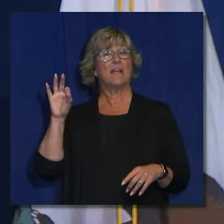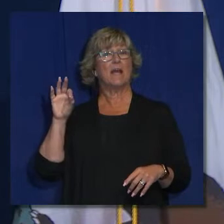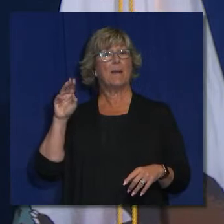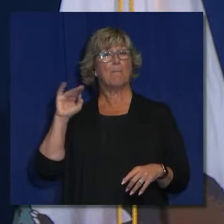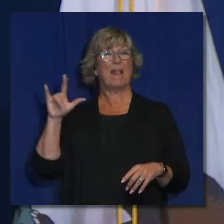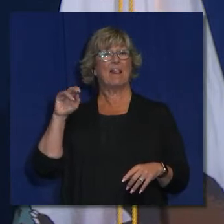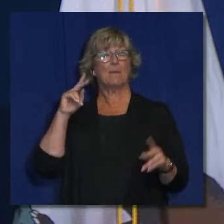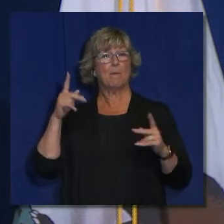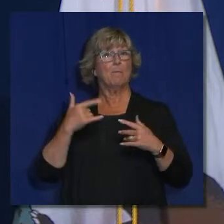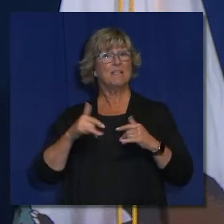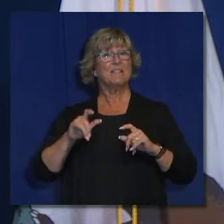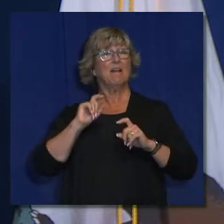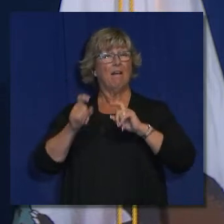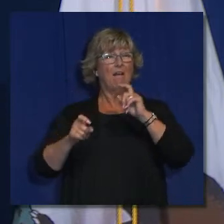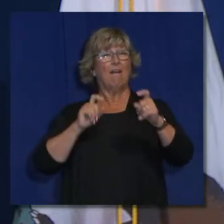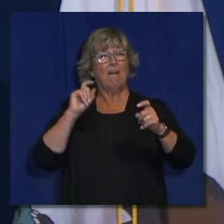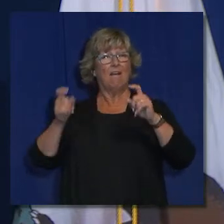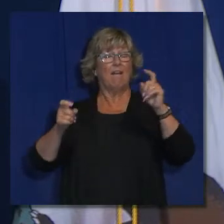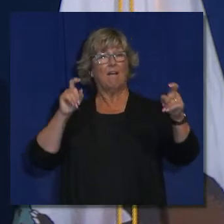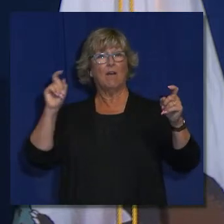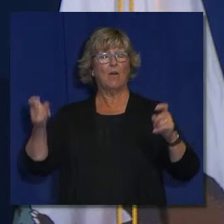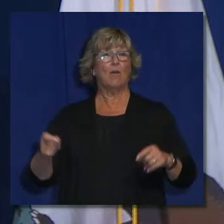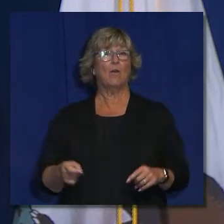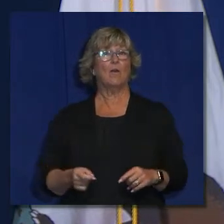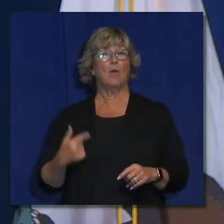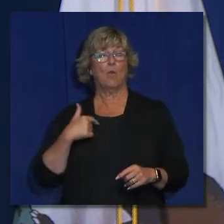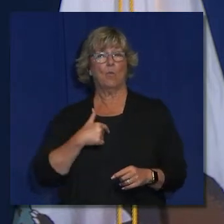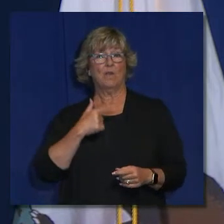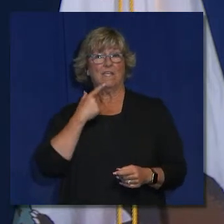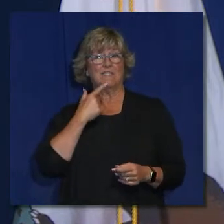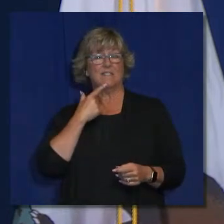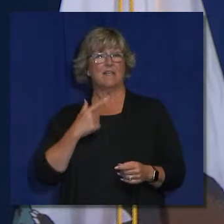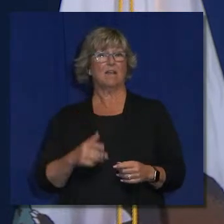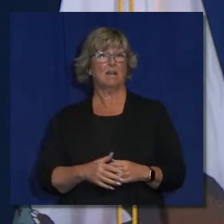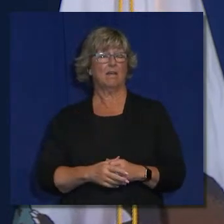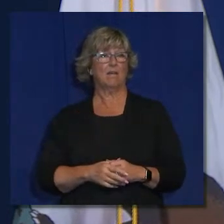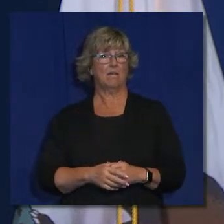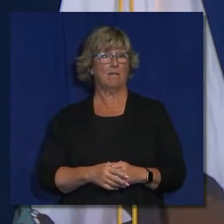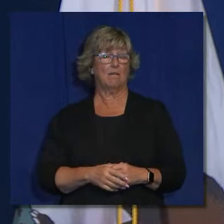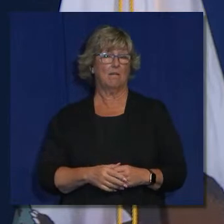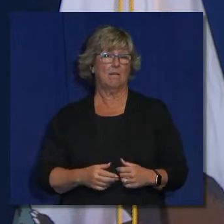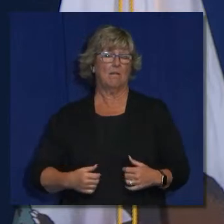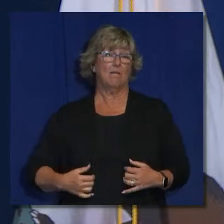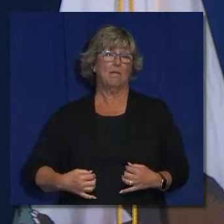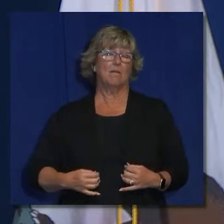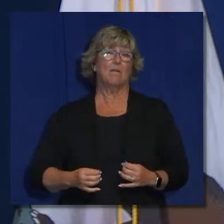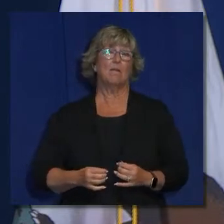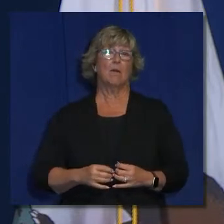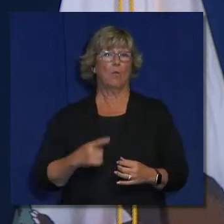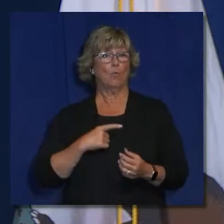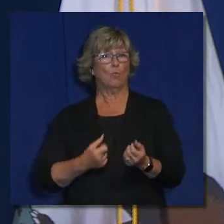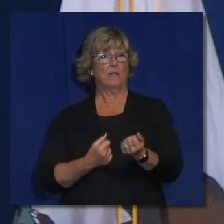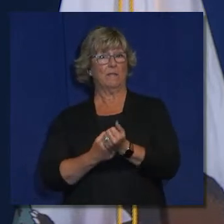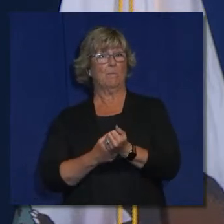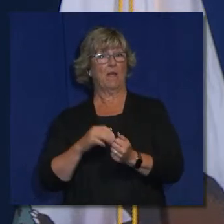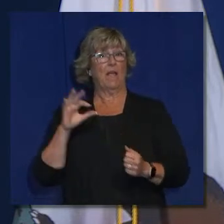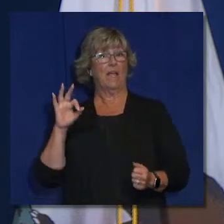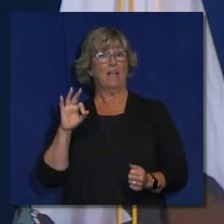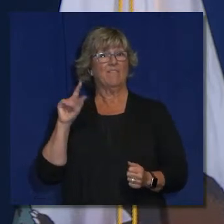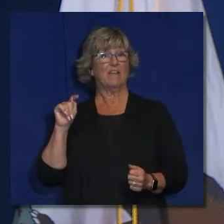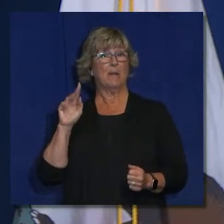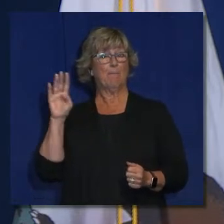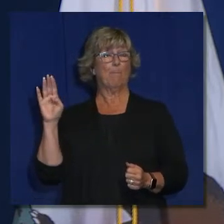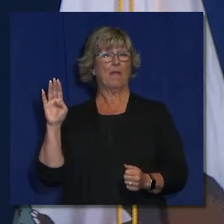it's still going out. So we said, in an effort, and by the way, we originally supported the FTB